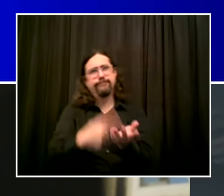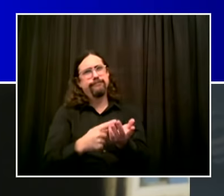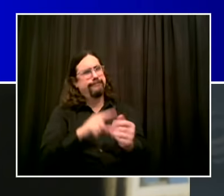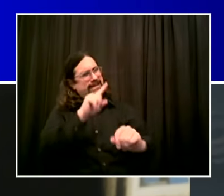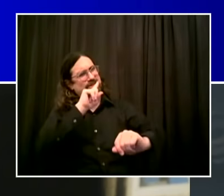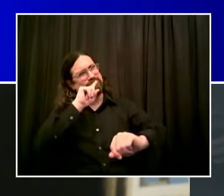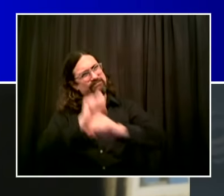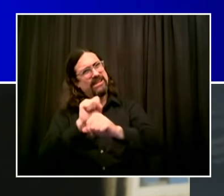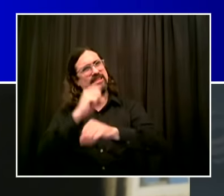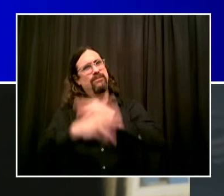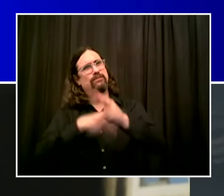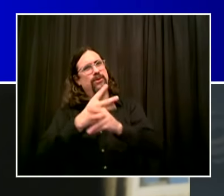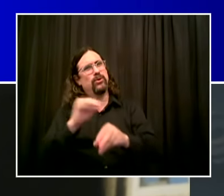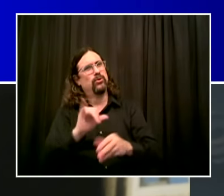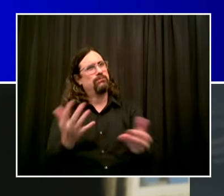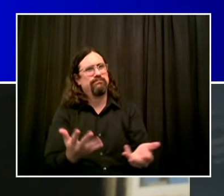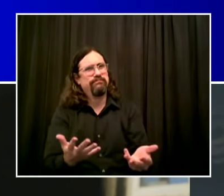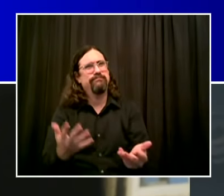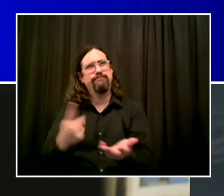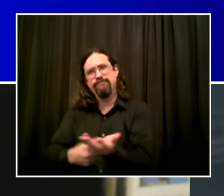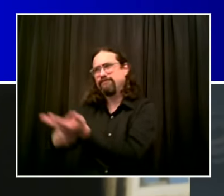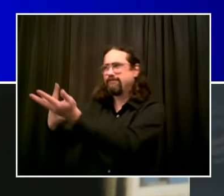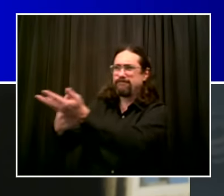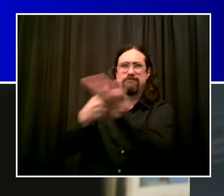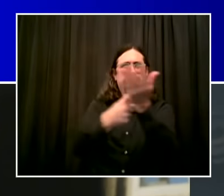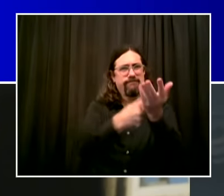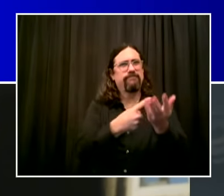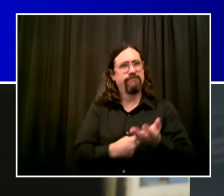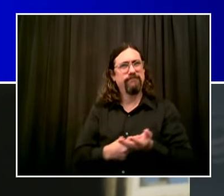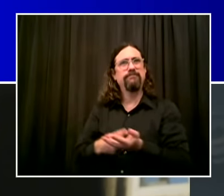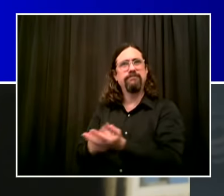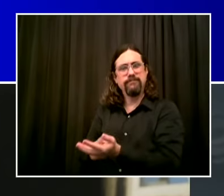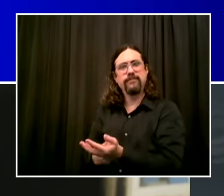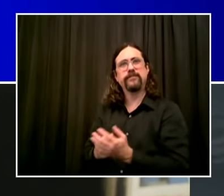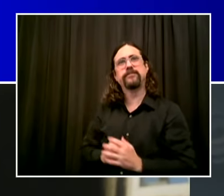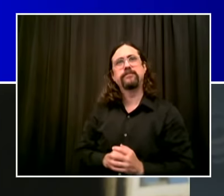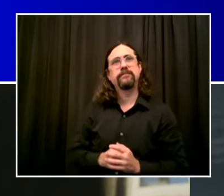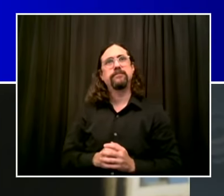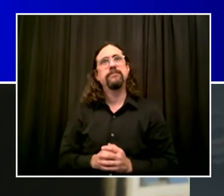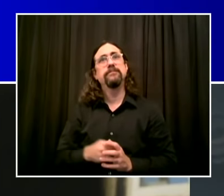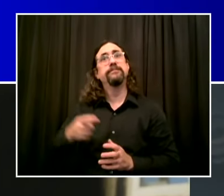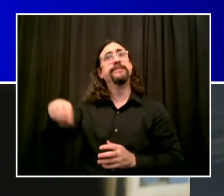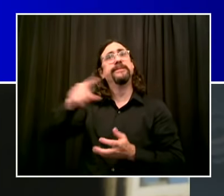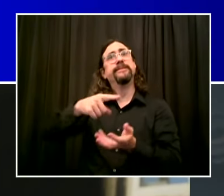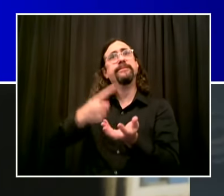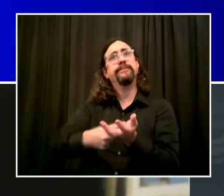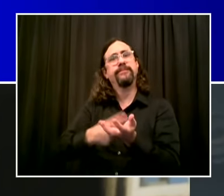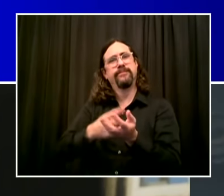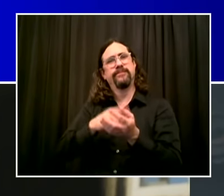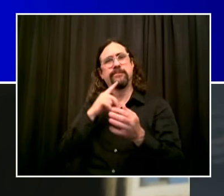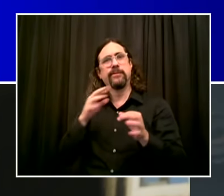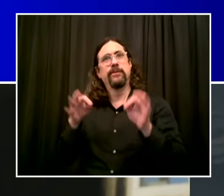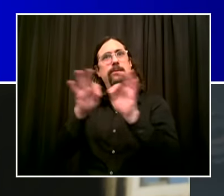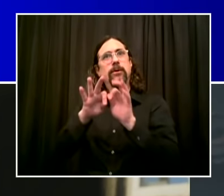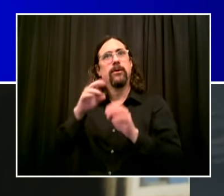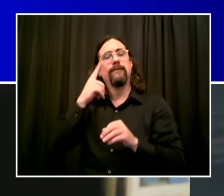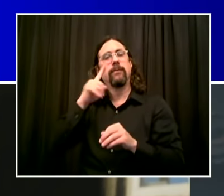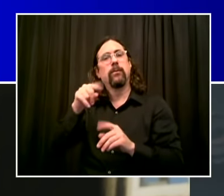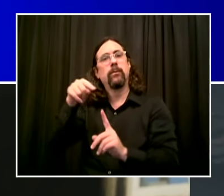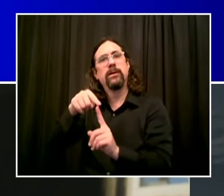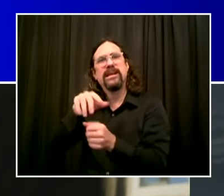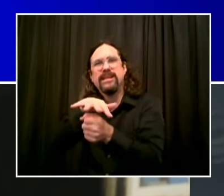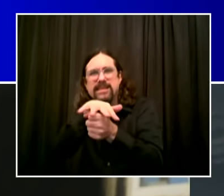different relationship, a more human and humane relationship. It was inspiring to hear these voices and to realize that they're our future,